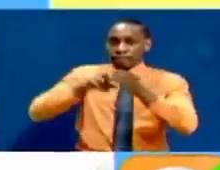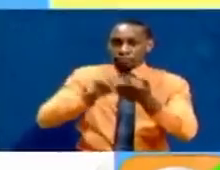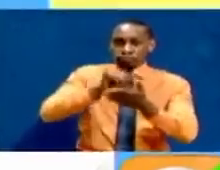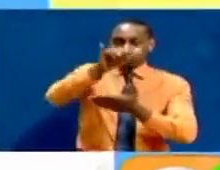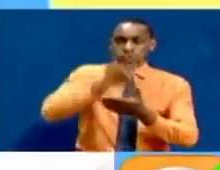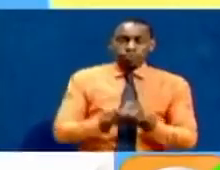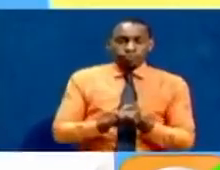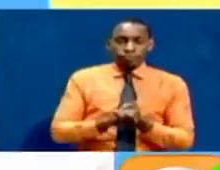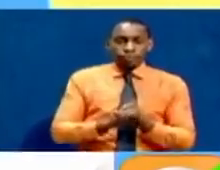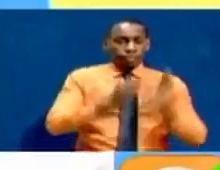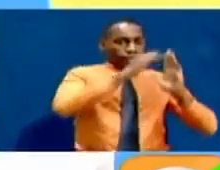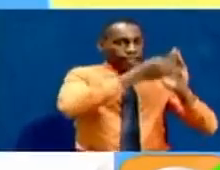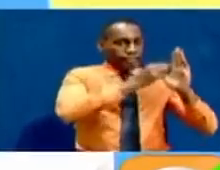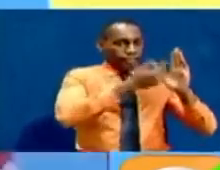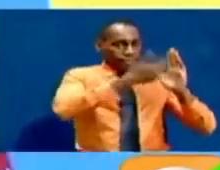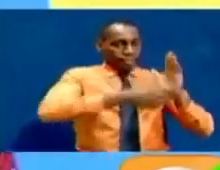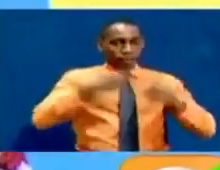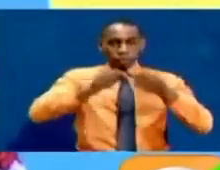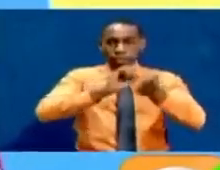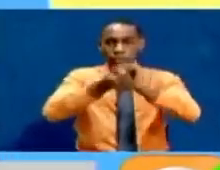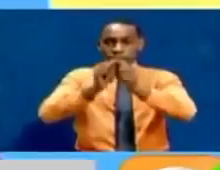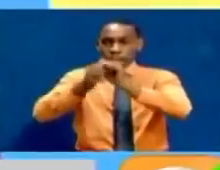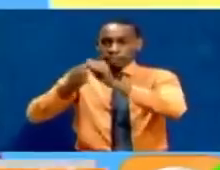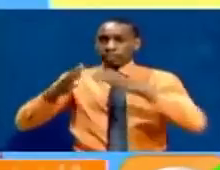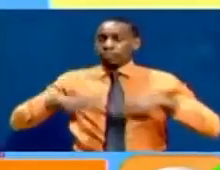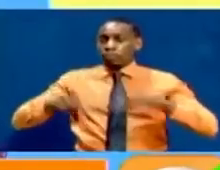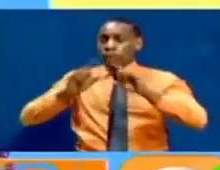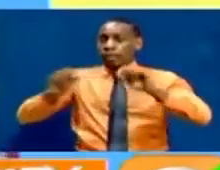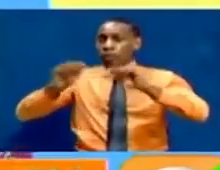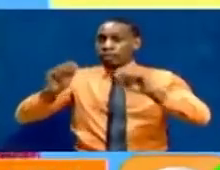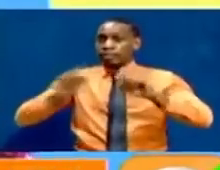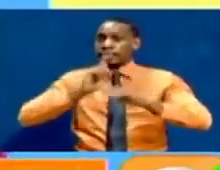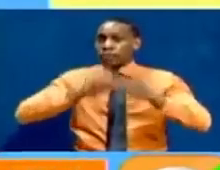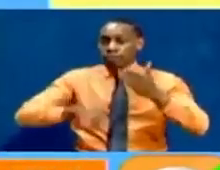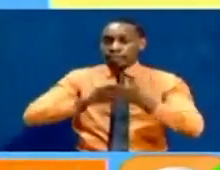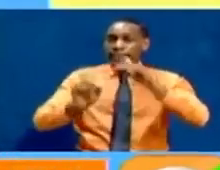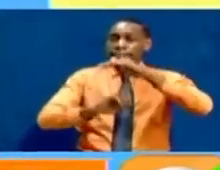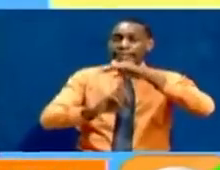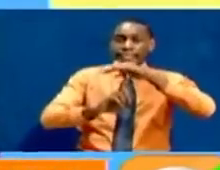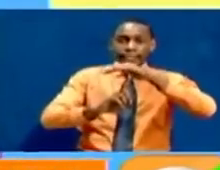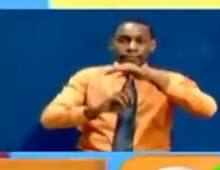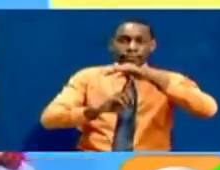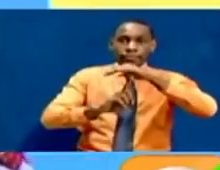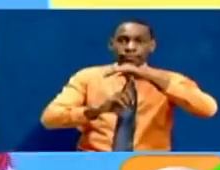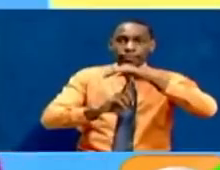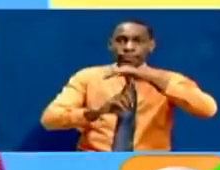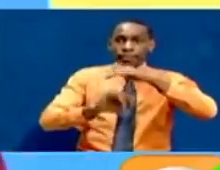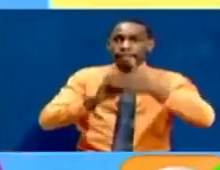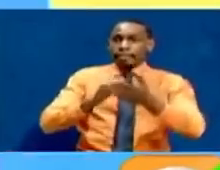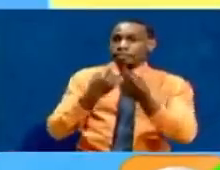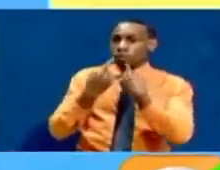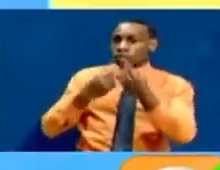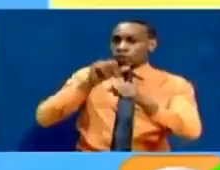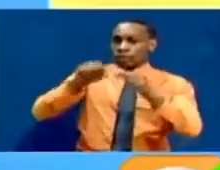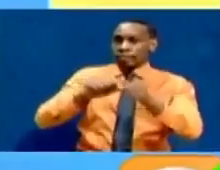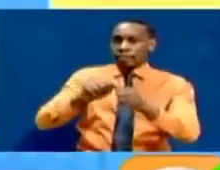things will keep on changing. Therefore, those who will say that the ministry is talking about